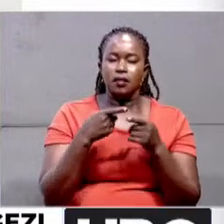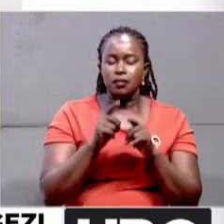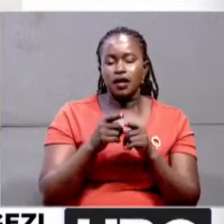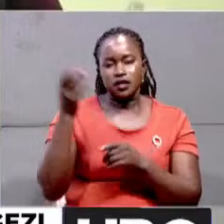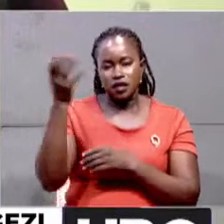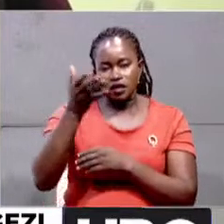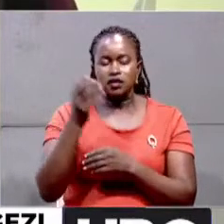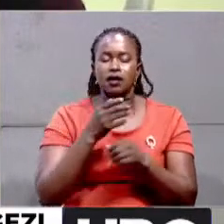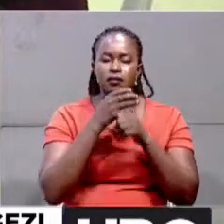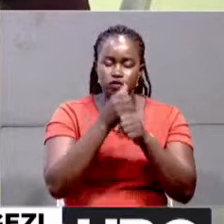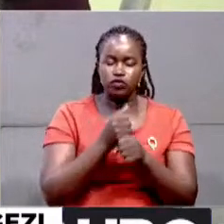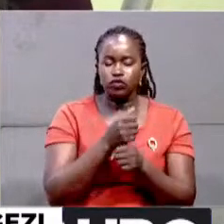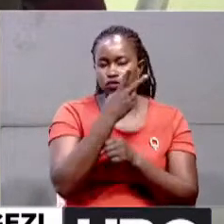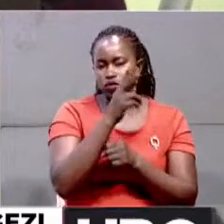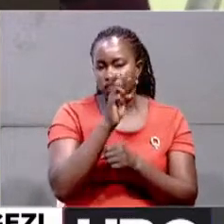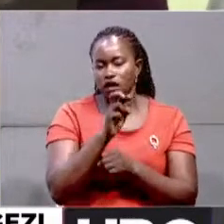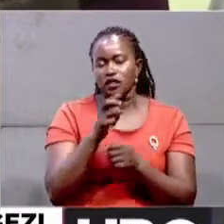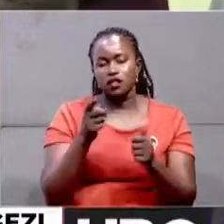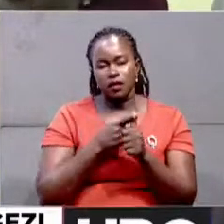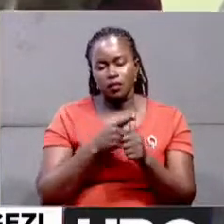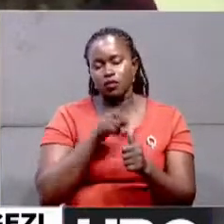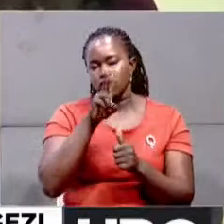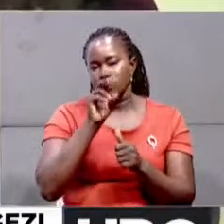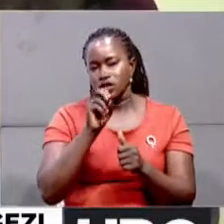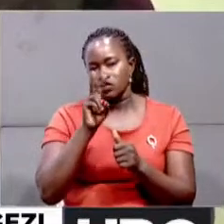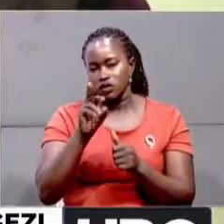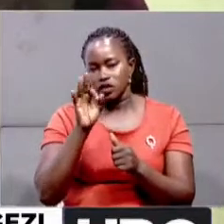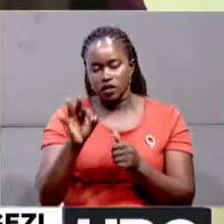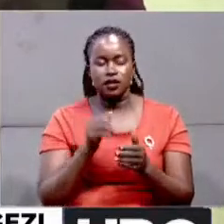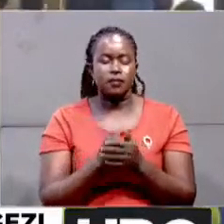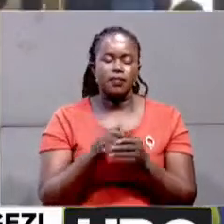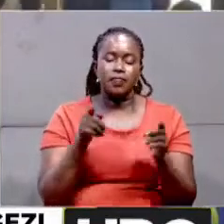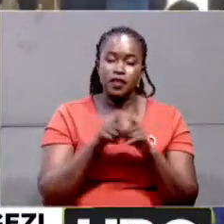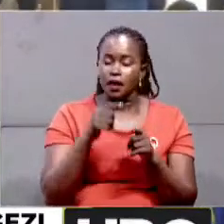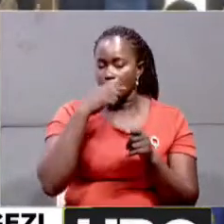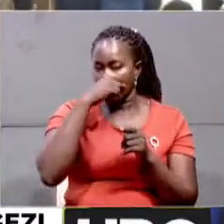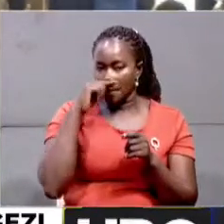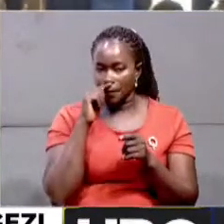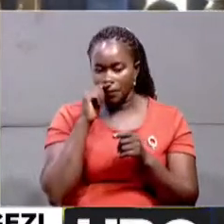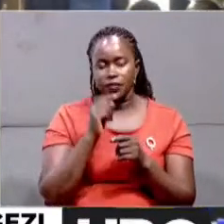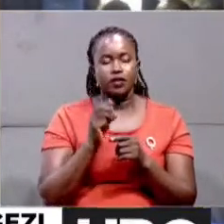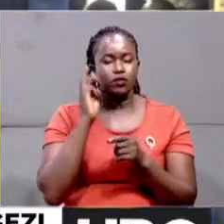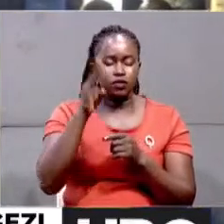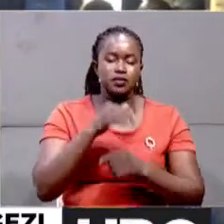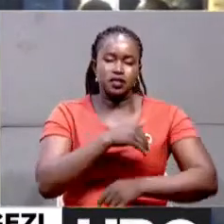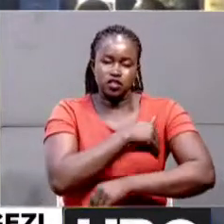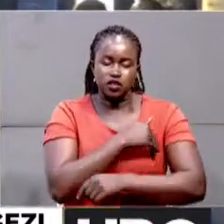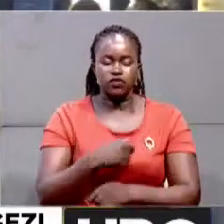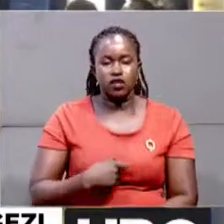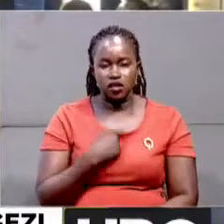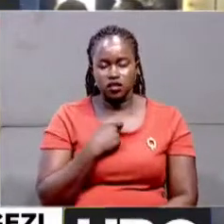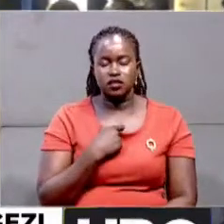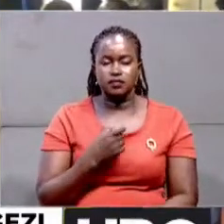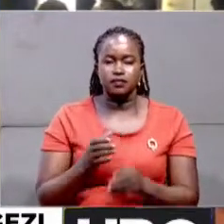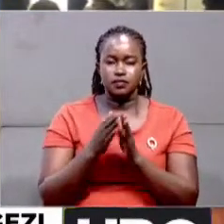Munyonyo on the 28th of April 2023, and President Yoweri Kaguta Museveni will be the chief guest. Rebecca Nantongo,